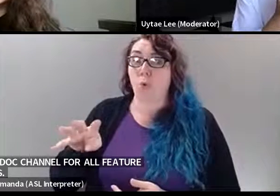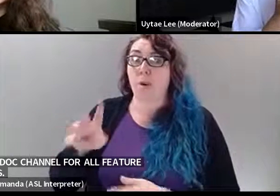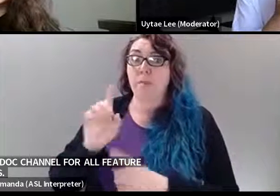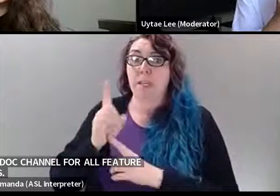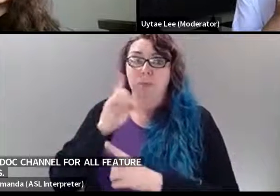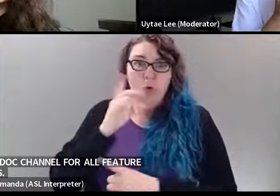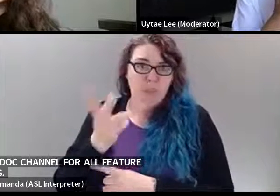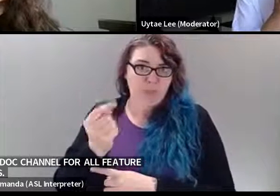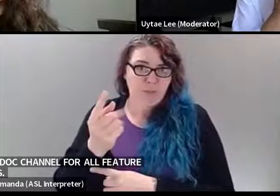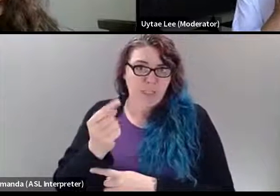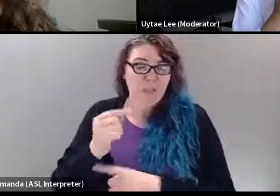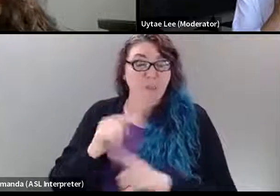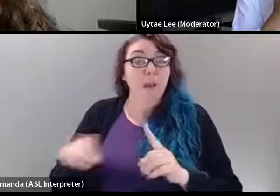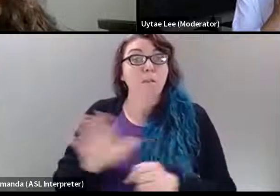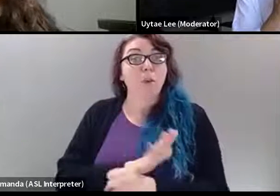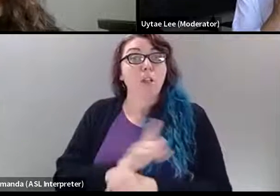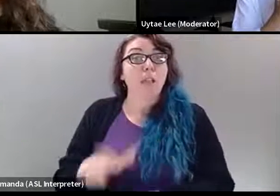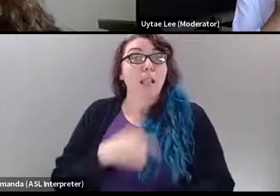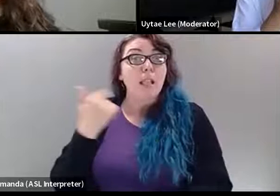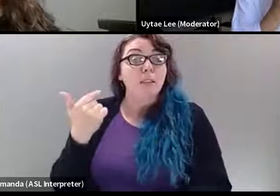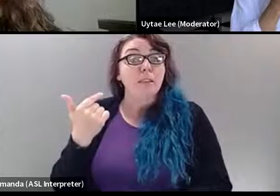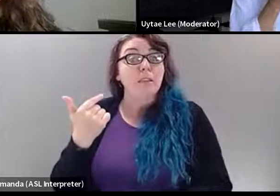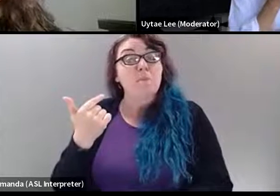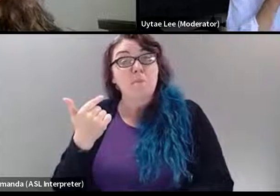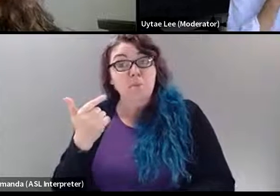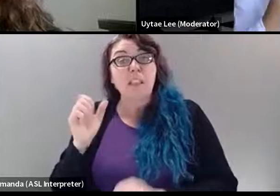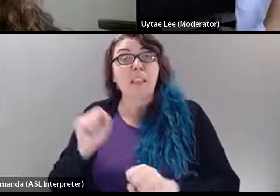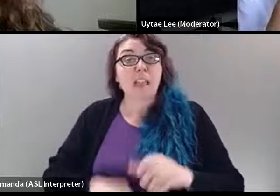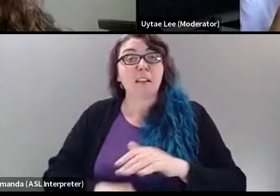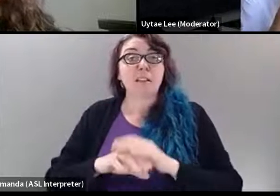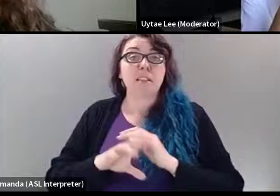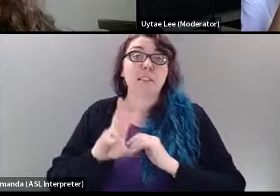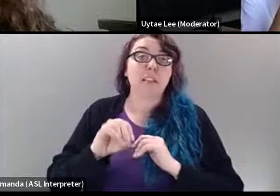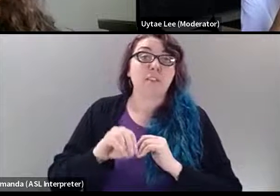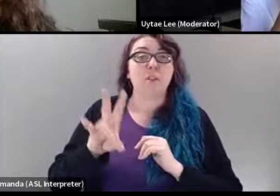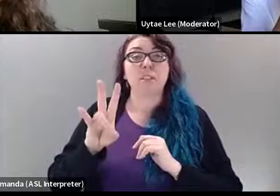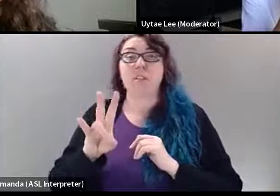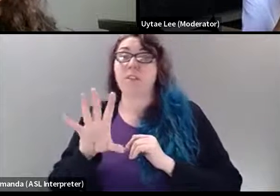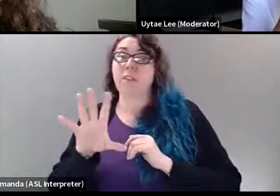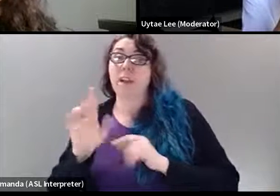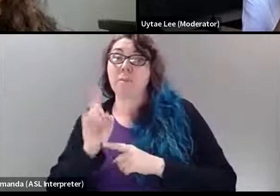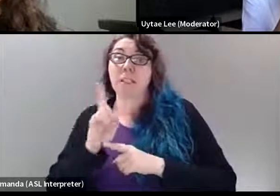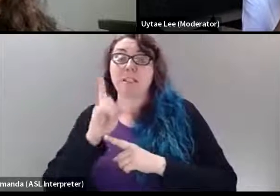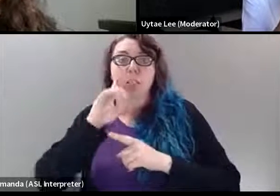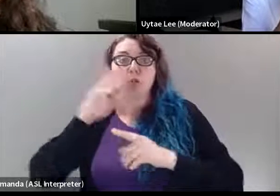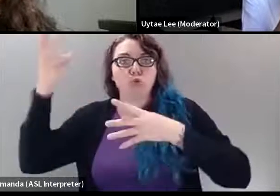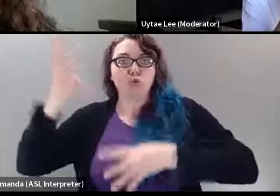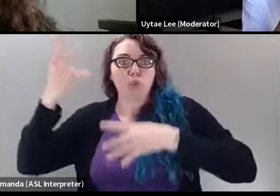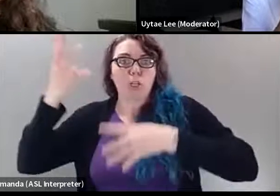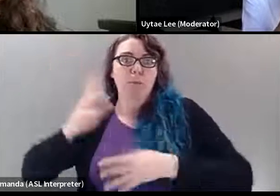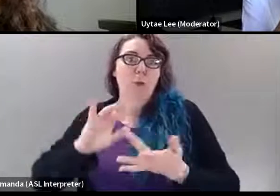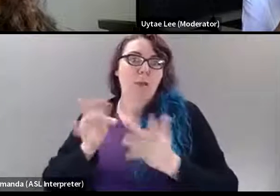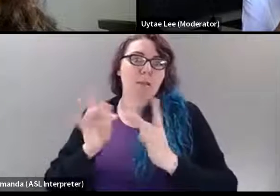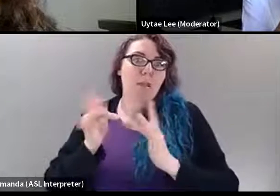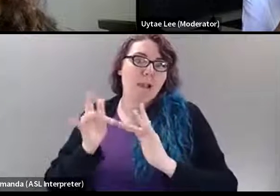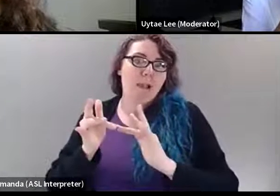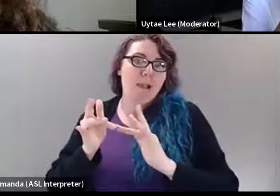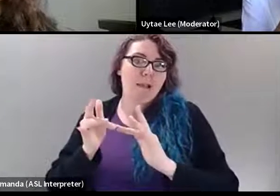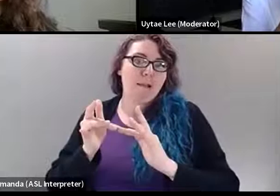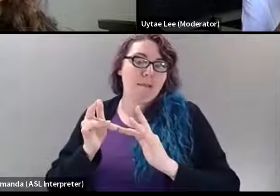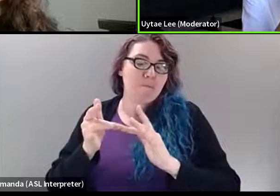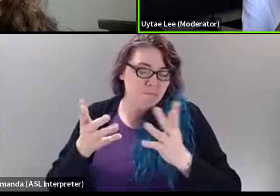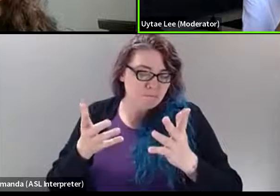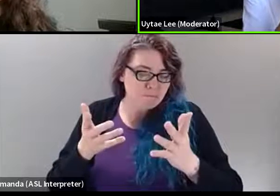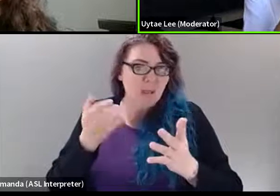like 70 or 75 minutes that goes out on stream of the same story if it warrants a longer version for